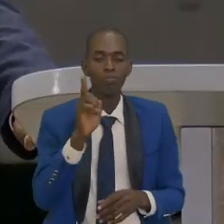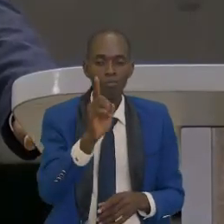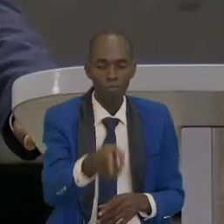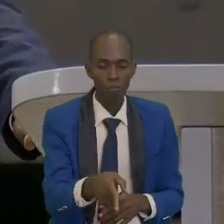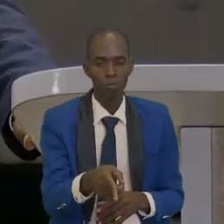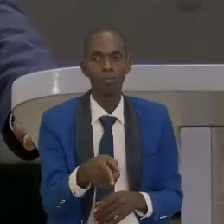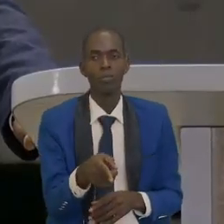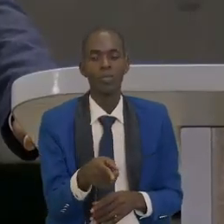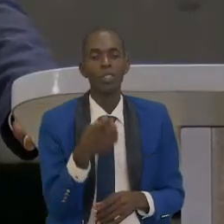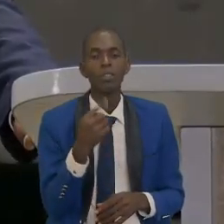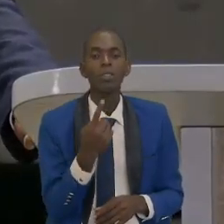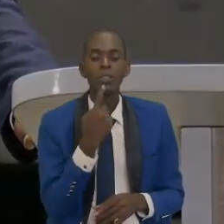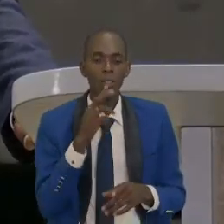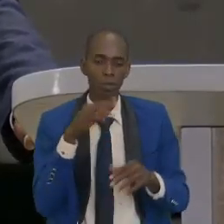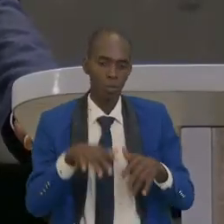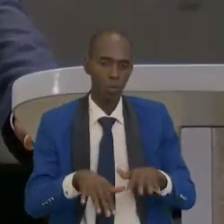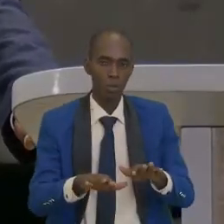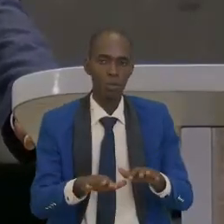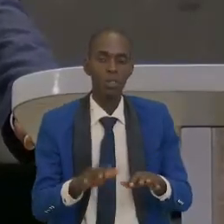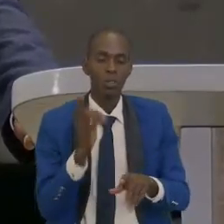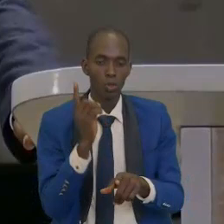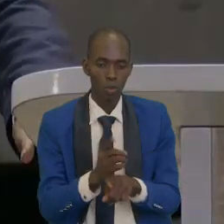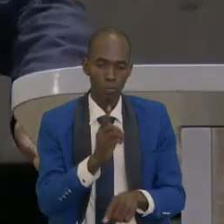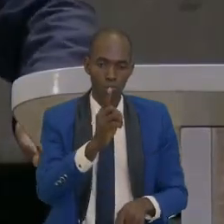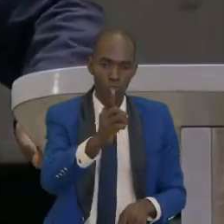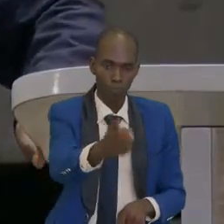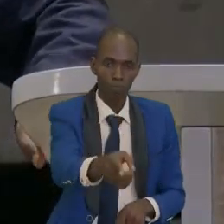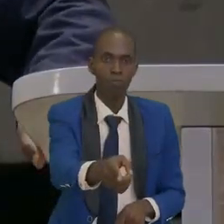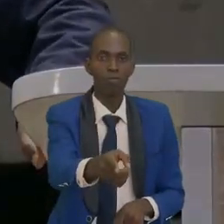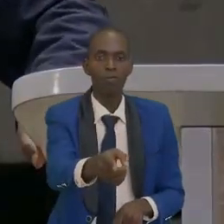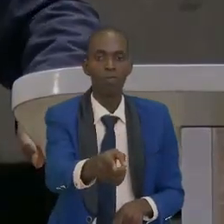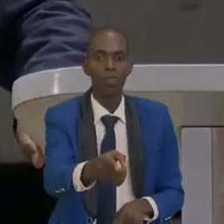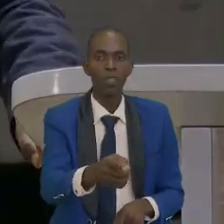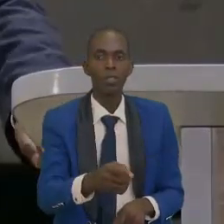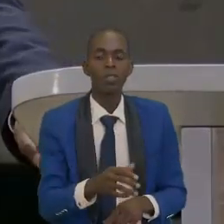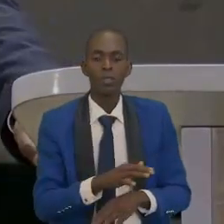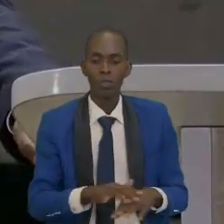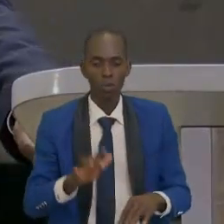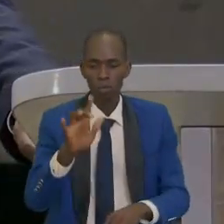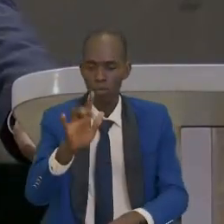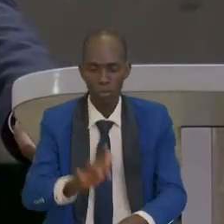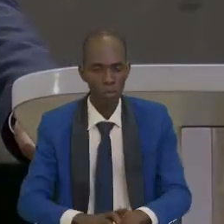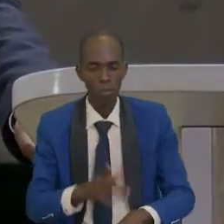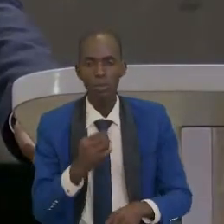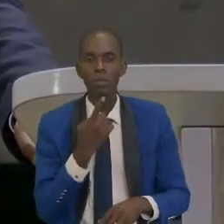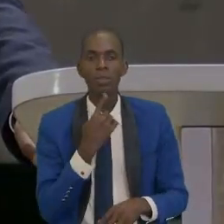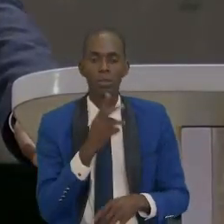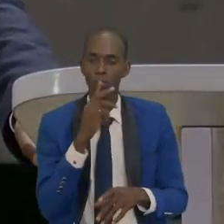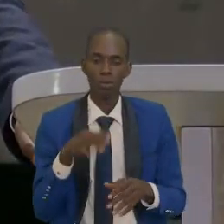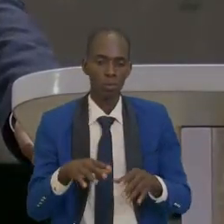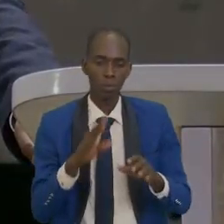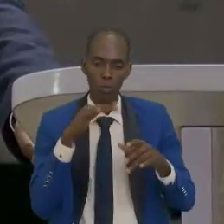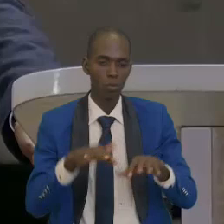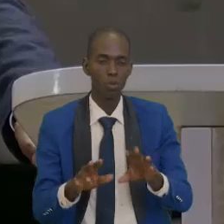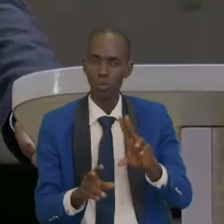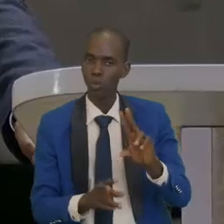no no just stretch it like that I don't touch let's see no no no no